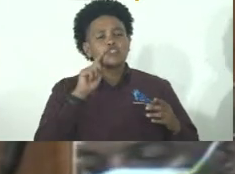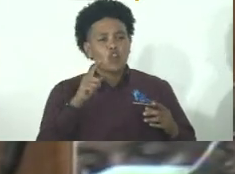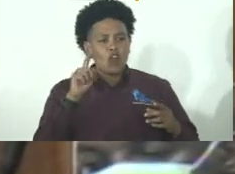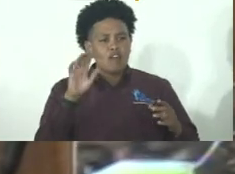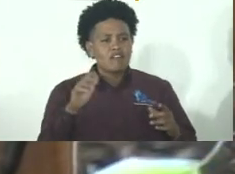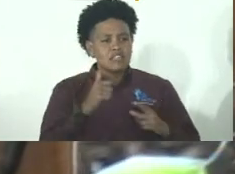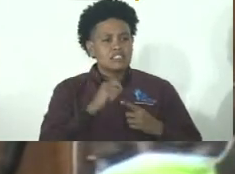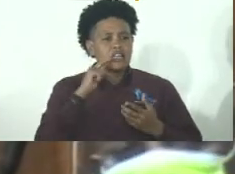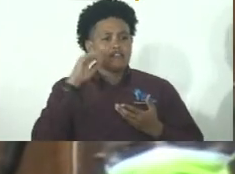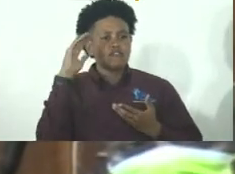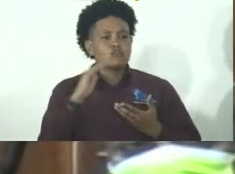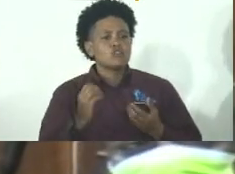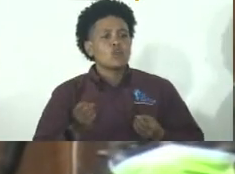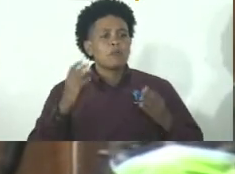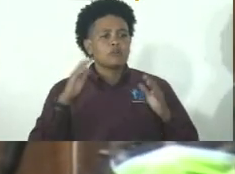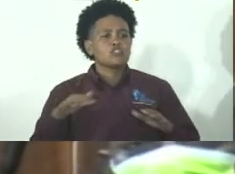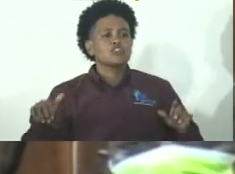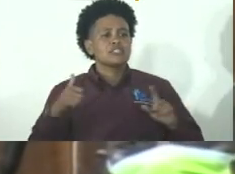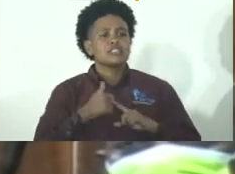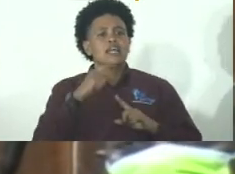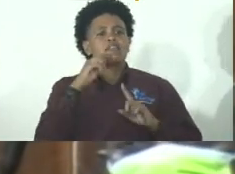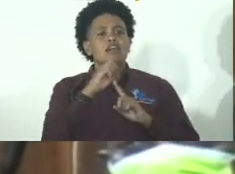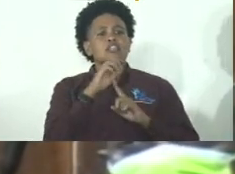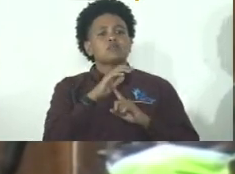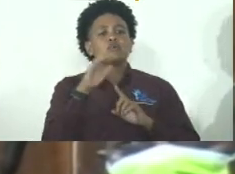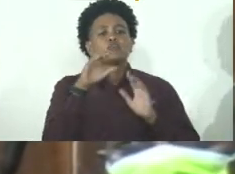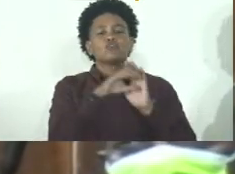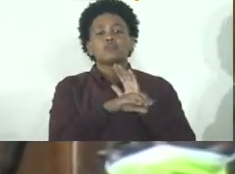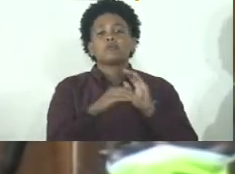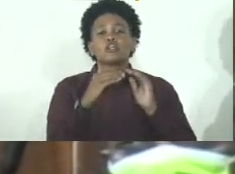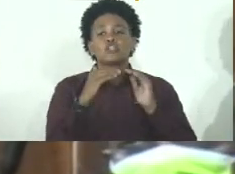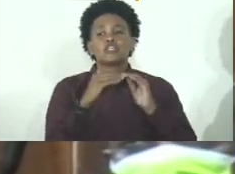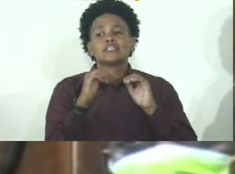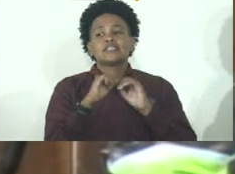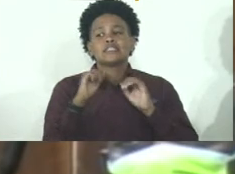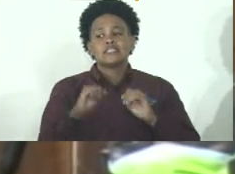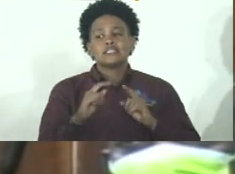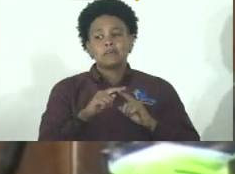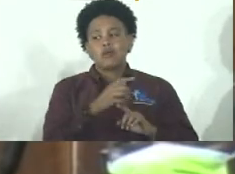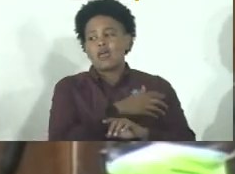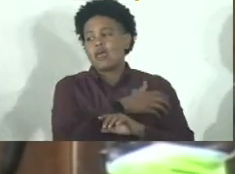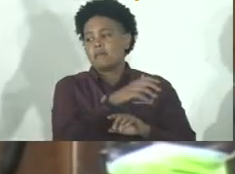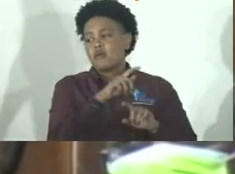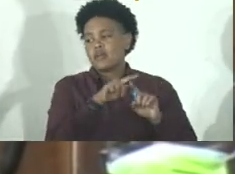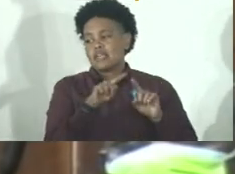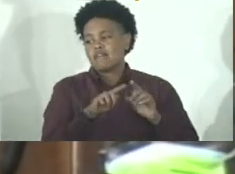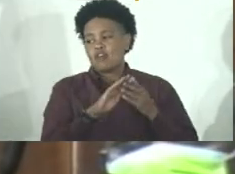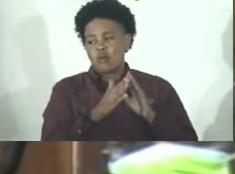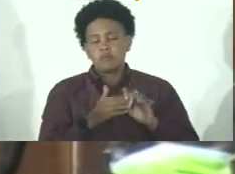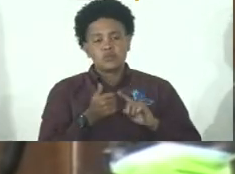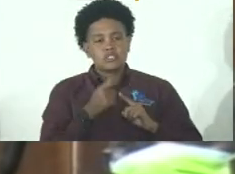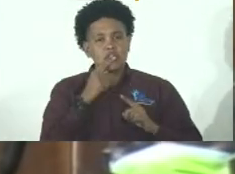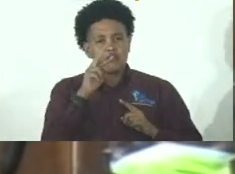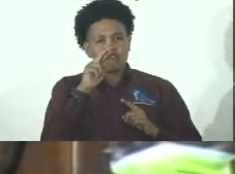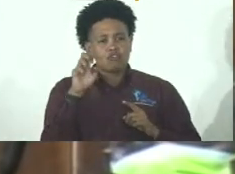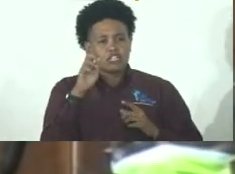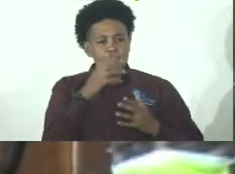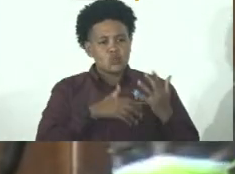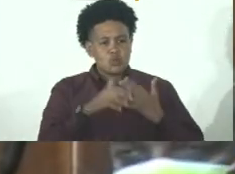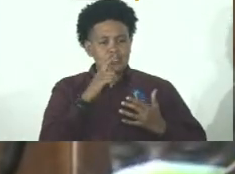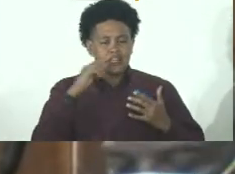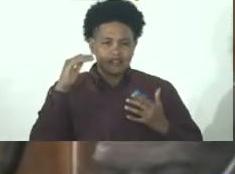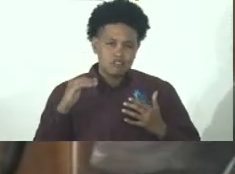reduce the number of children exposed to the criminal justice system and empower communities to re-socialize child offenders